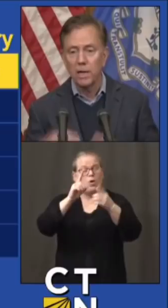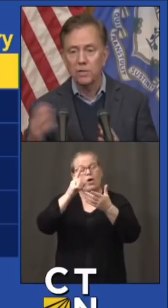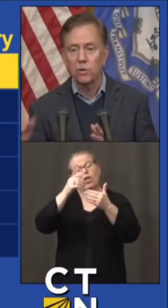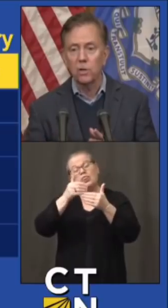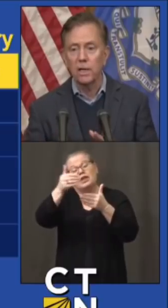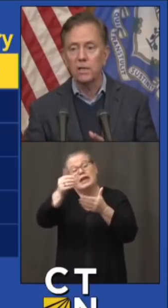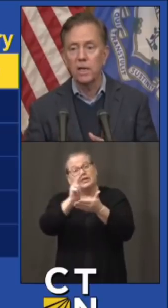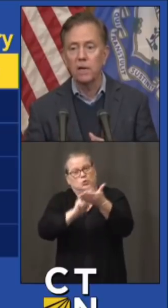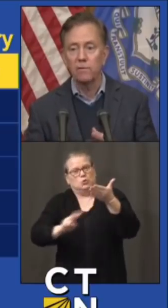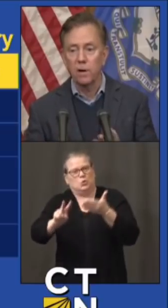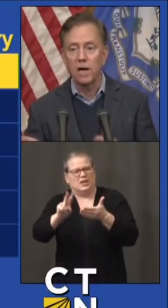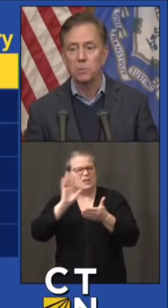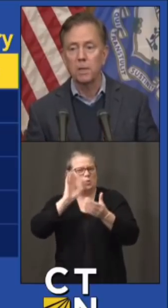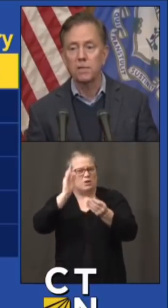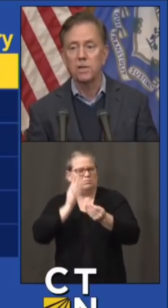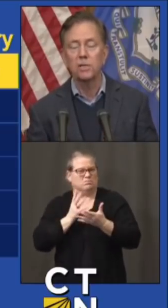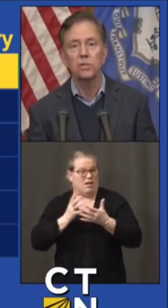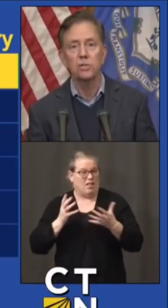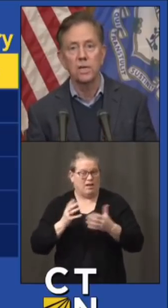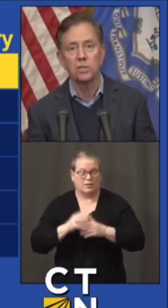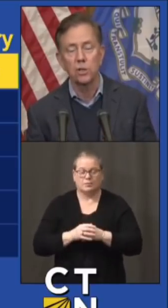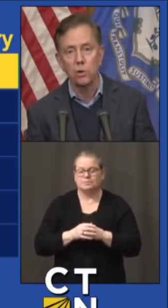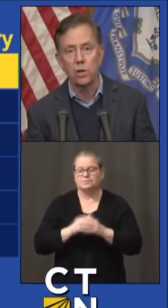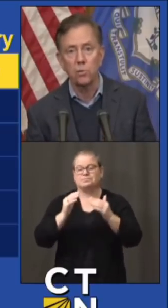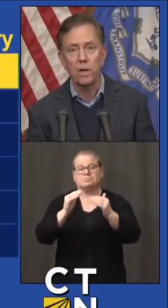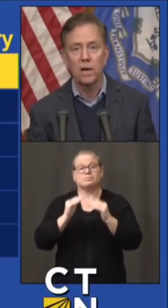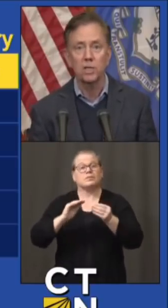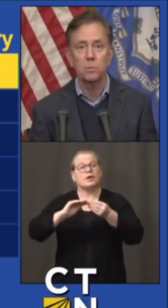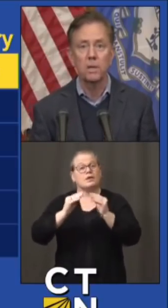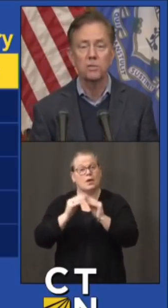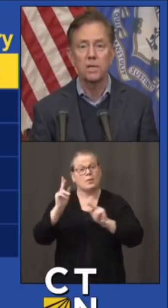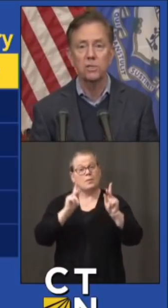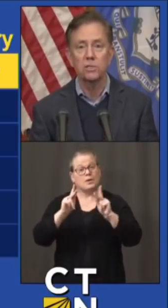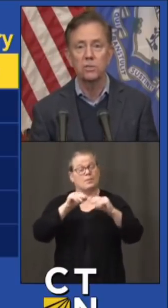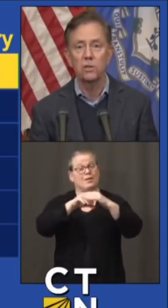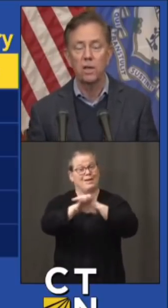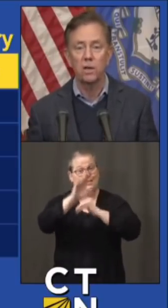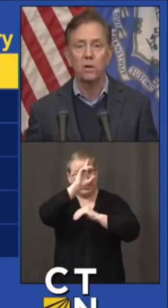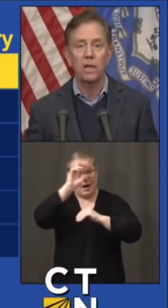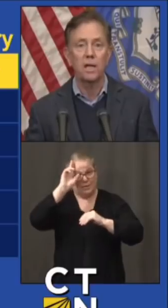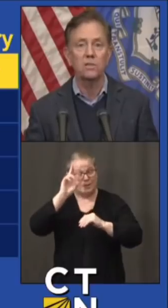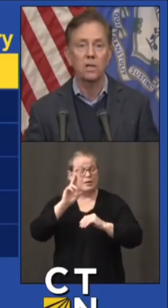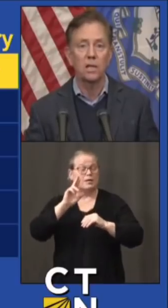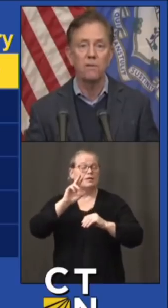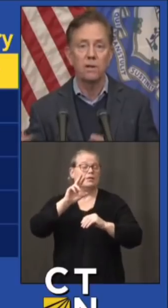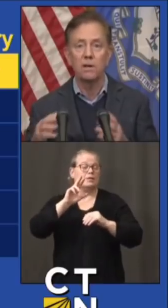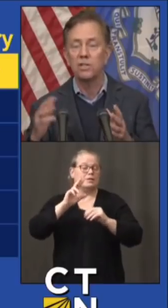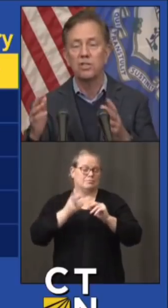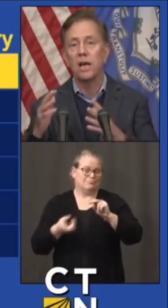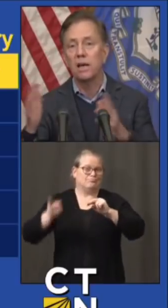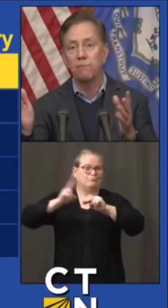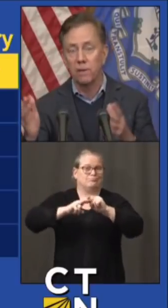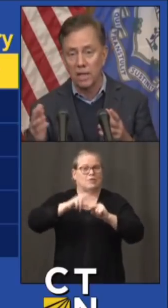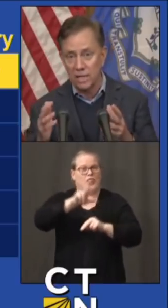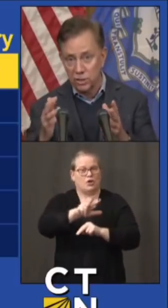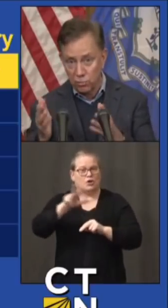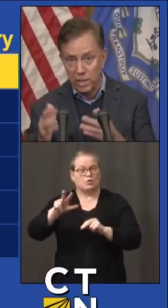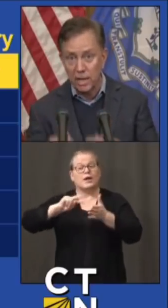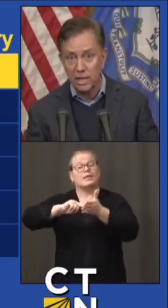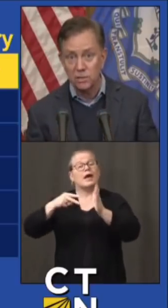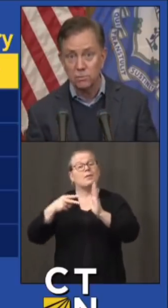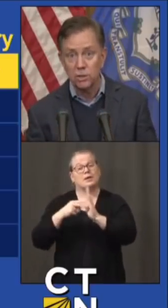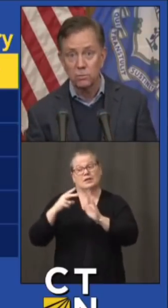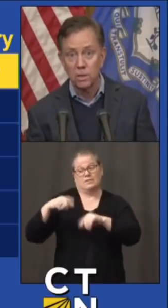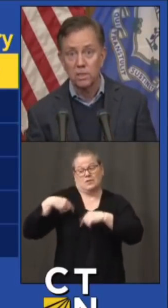Positivity rate is an early indicator for hospitalizations. That's 33 hospitalizations. You'd think, okay, that's 11 a day for the last